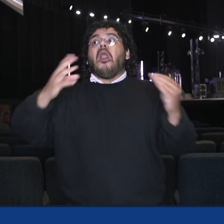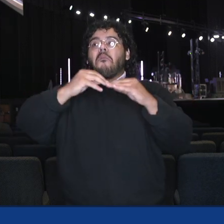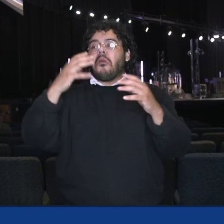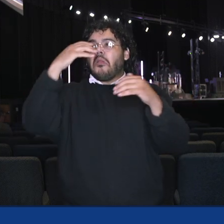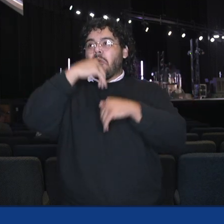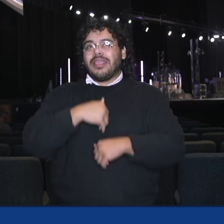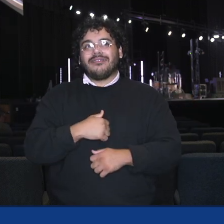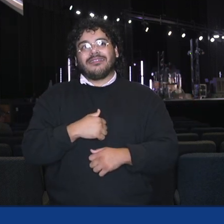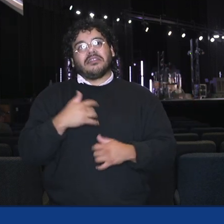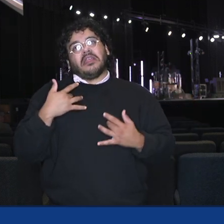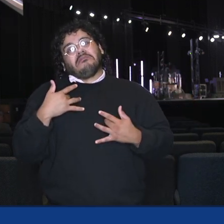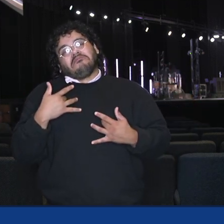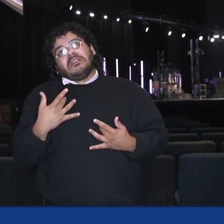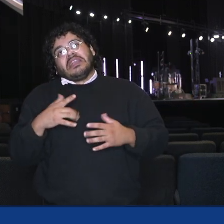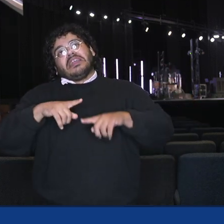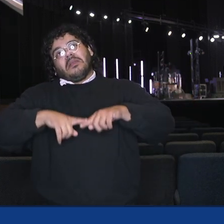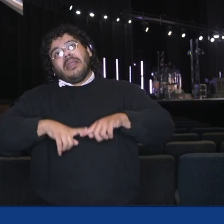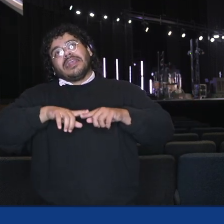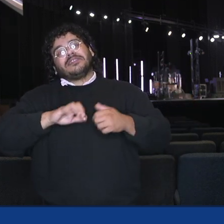Kind of depends on your bar. Verse